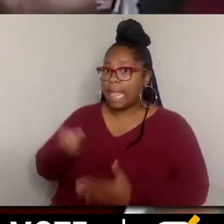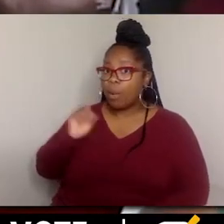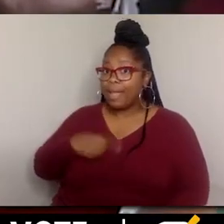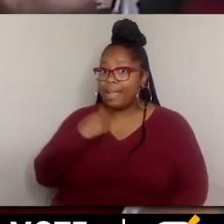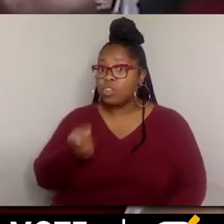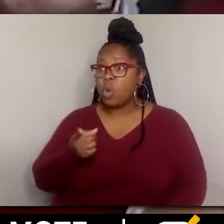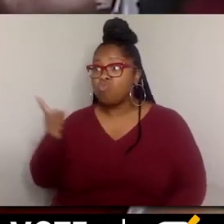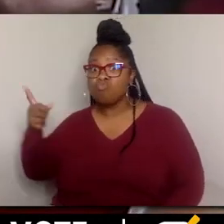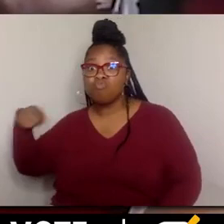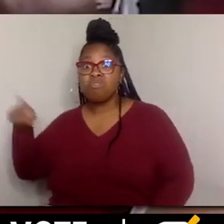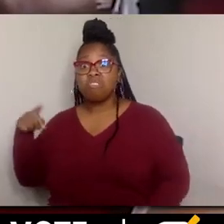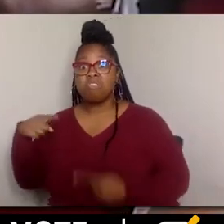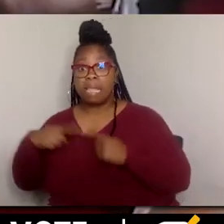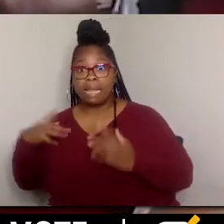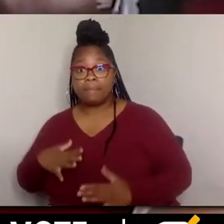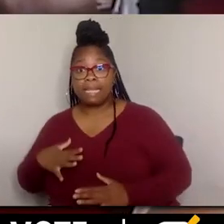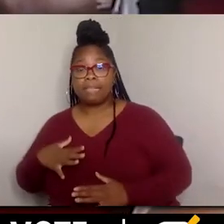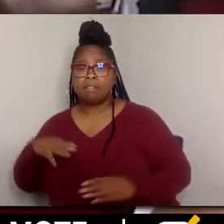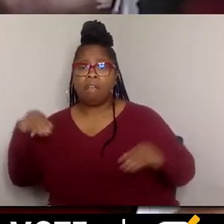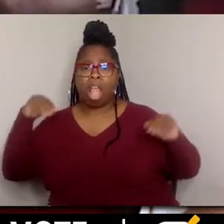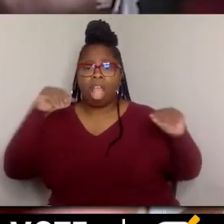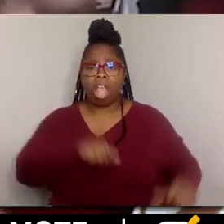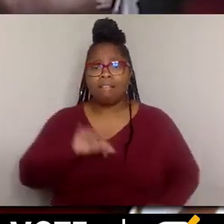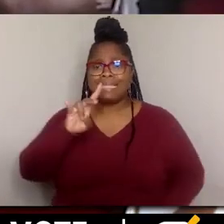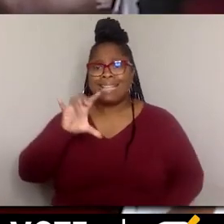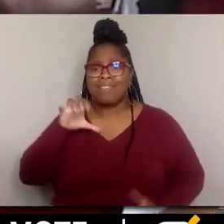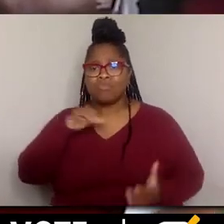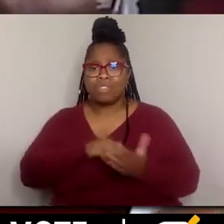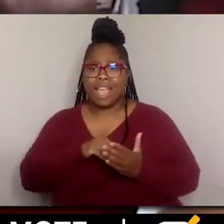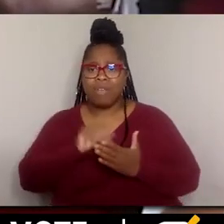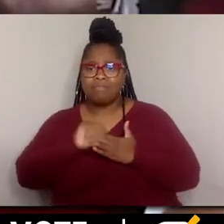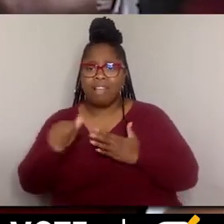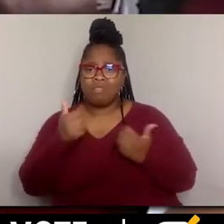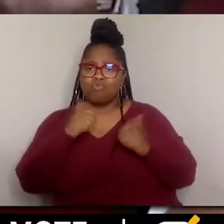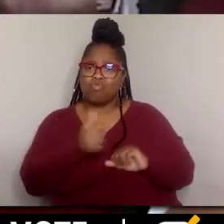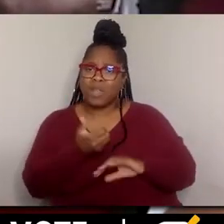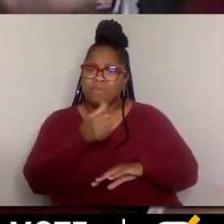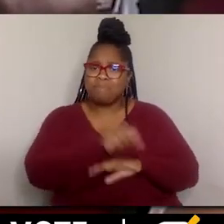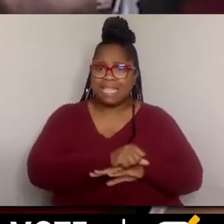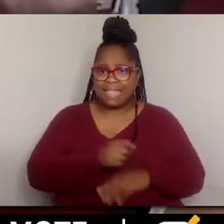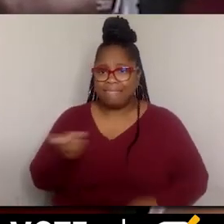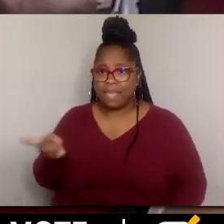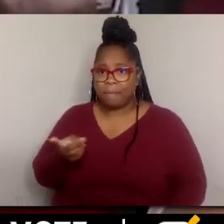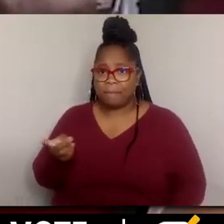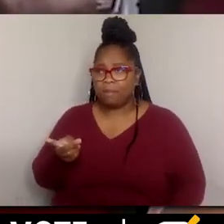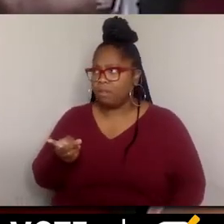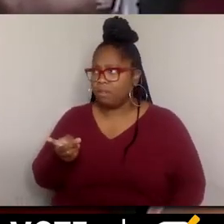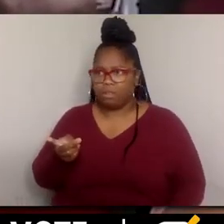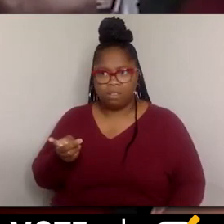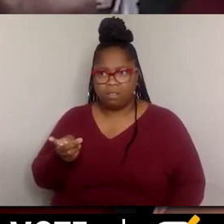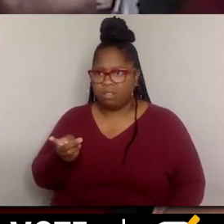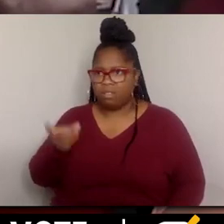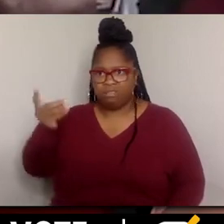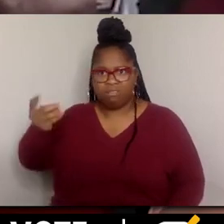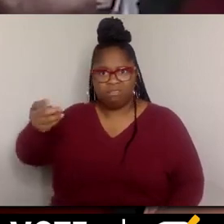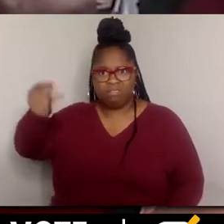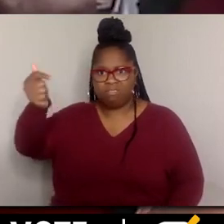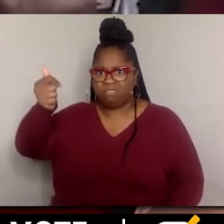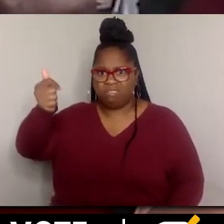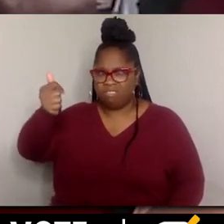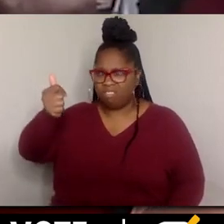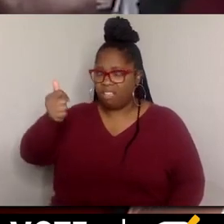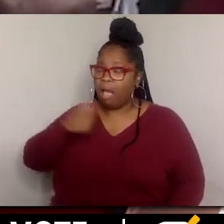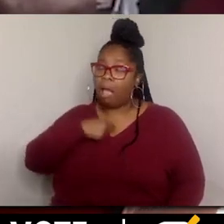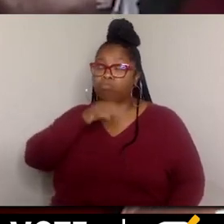$700,000 to defeat Scott and Patty. Well, that number became outdated almost as soon as I said